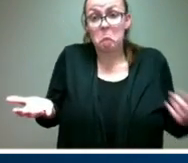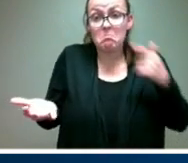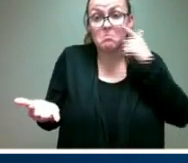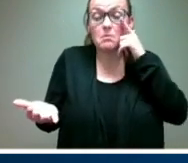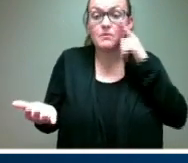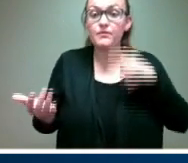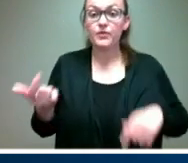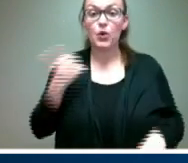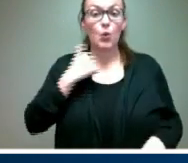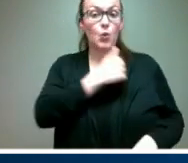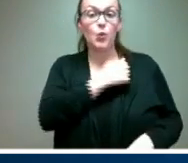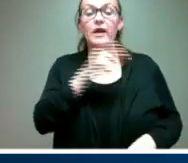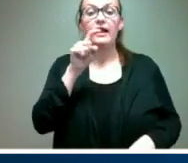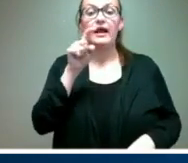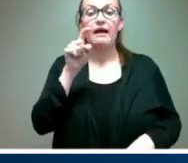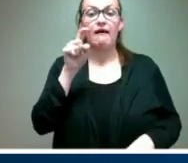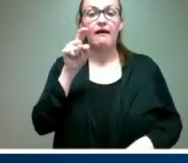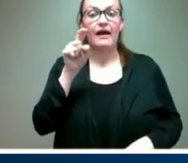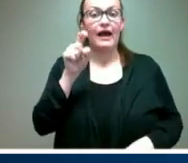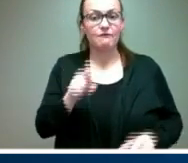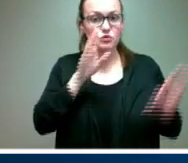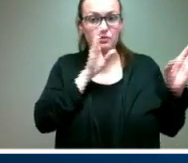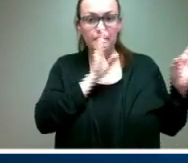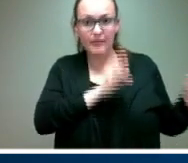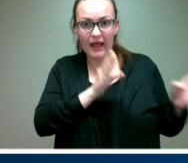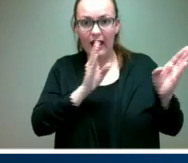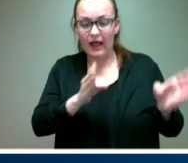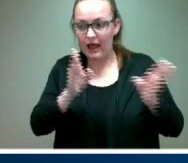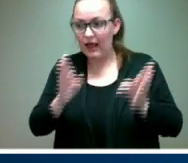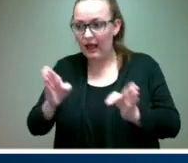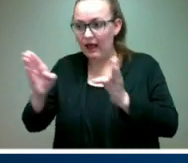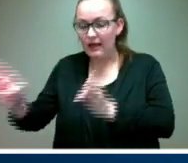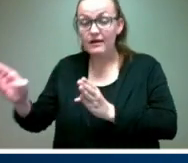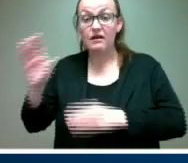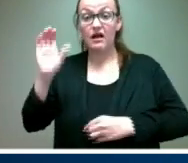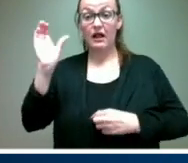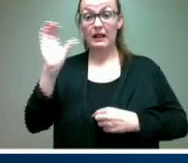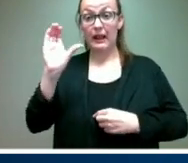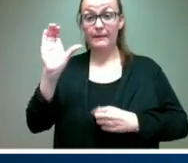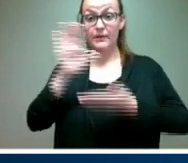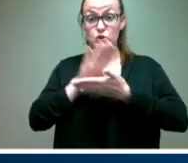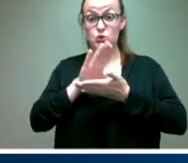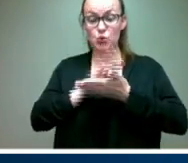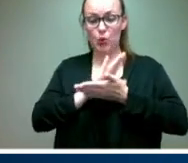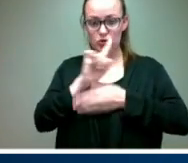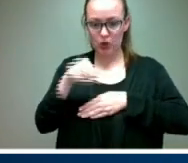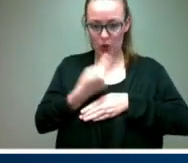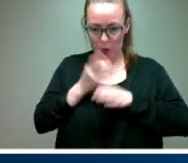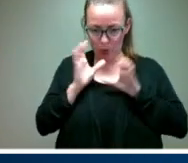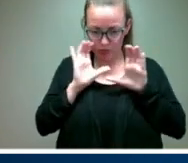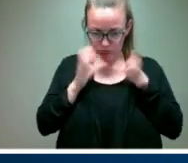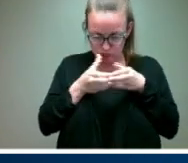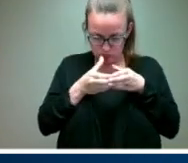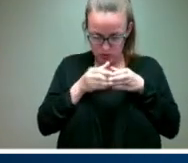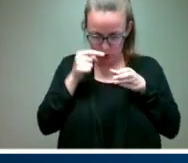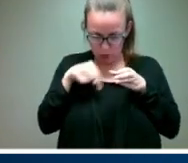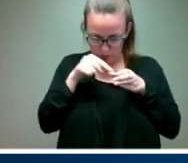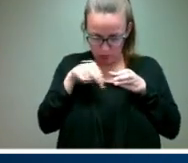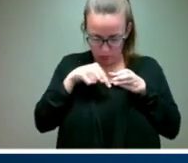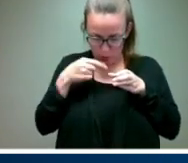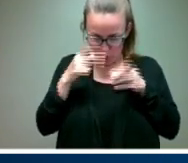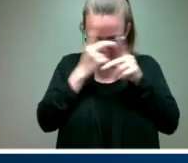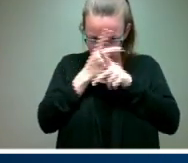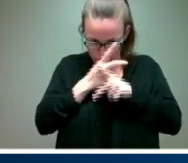we have to plan together. It's not just Columbus City Schools in isolation planning on this island by ourselves, right? We have